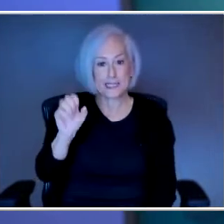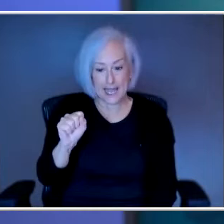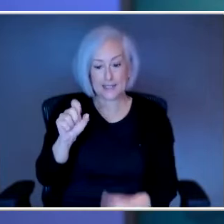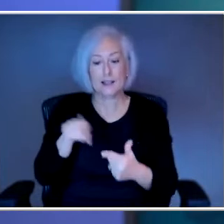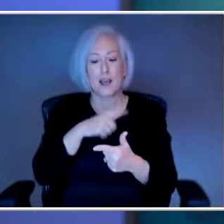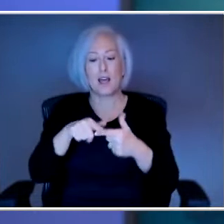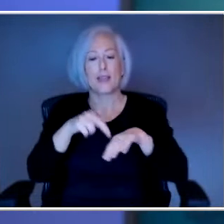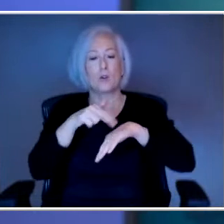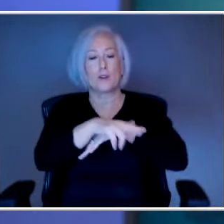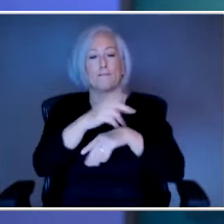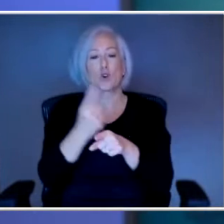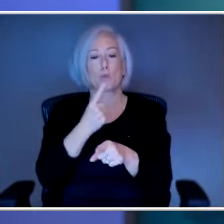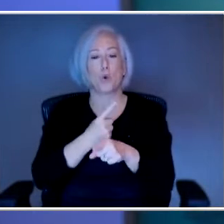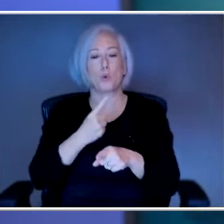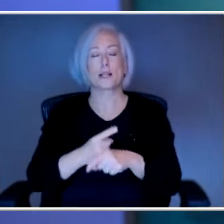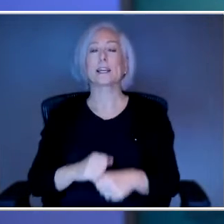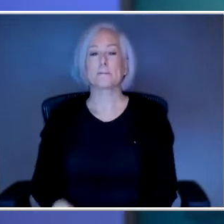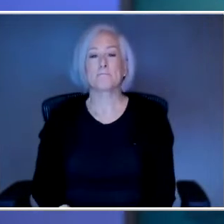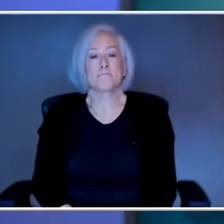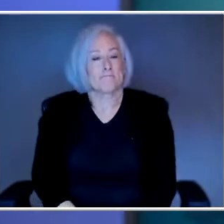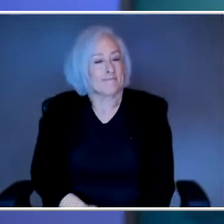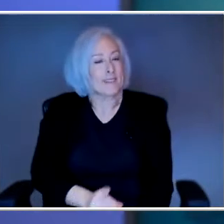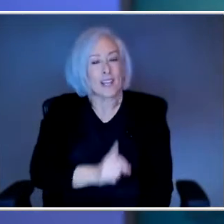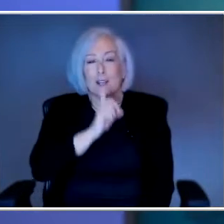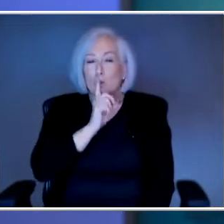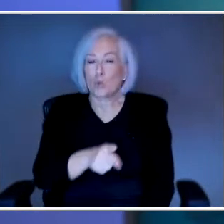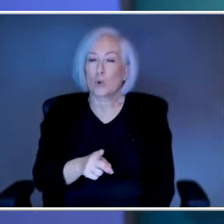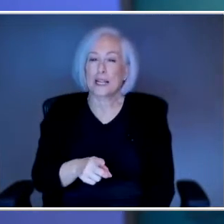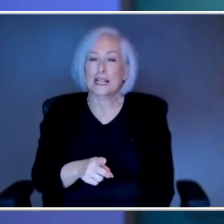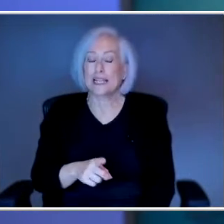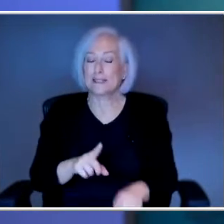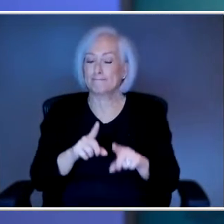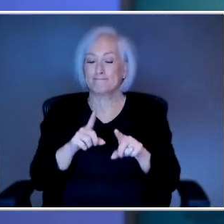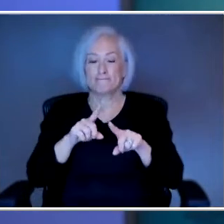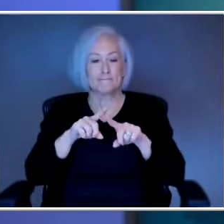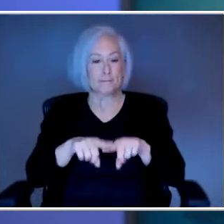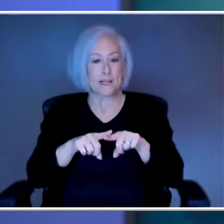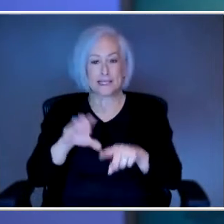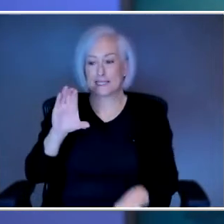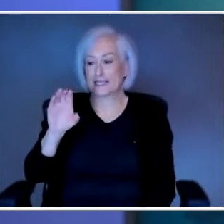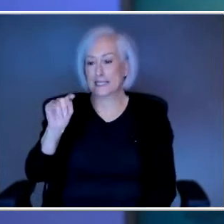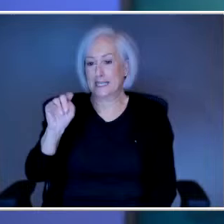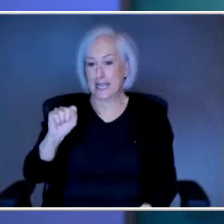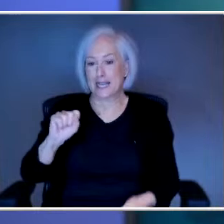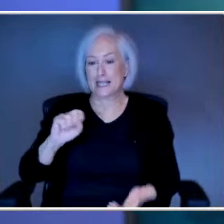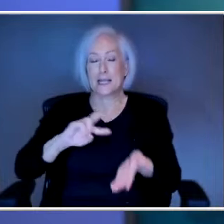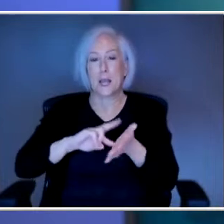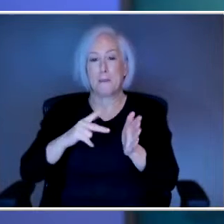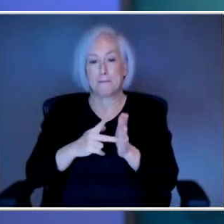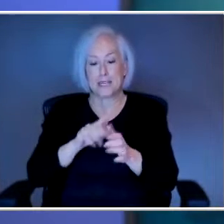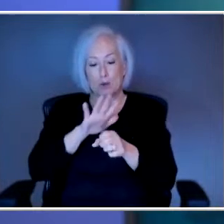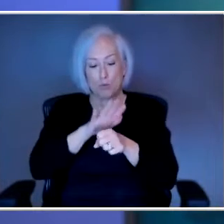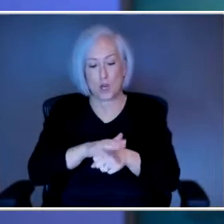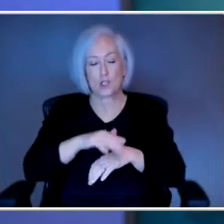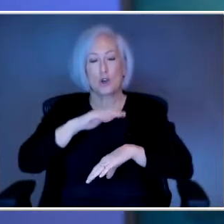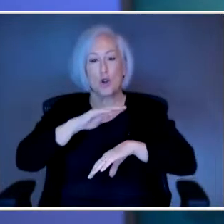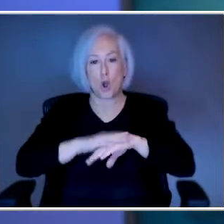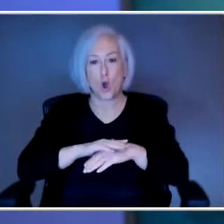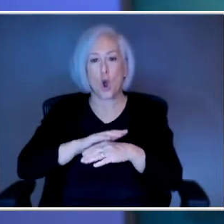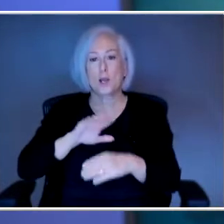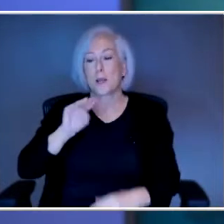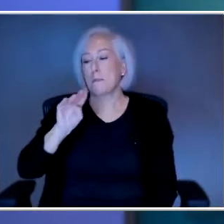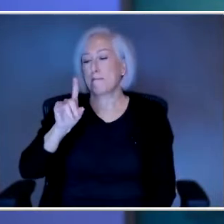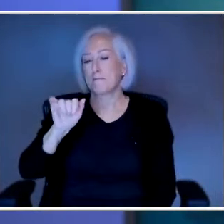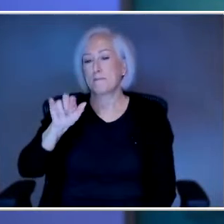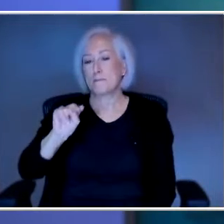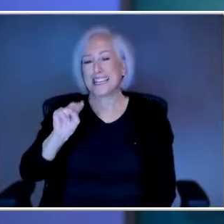But really discerning whether it's carpal tunnel, which is pressure on the median nerve at the wrist, versus pressure at the elbow versus